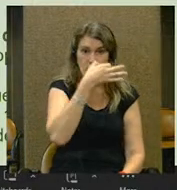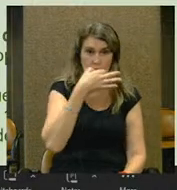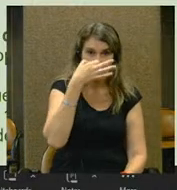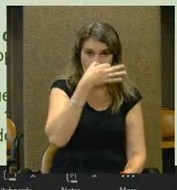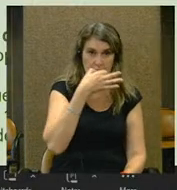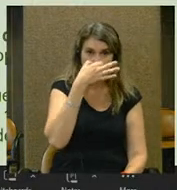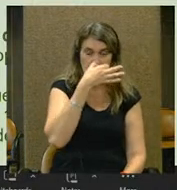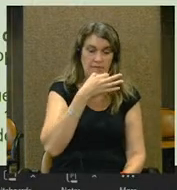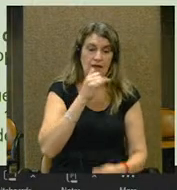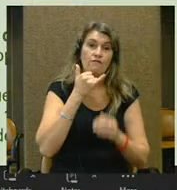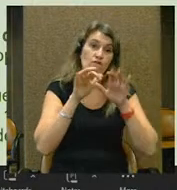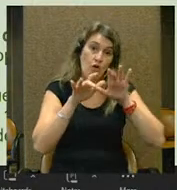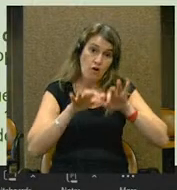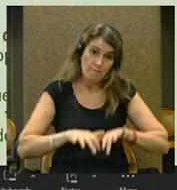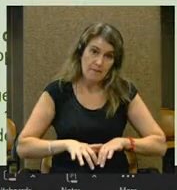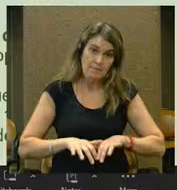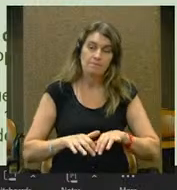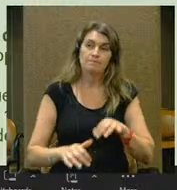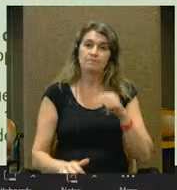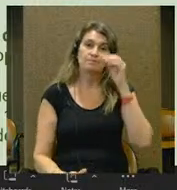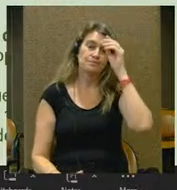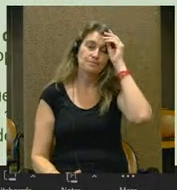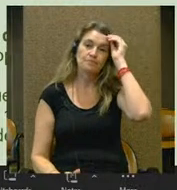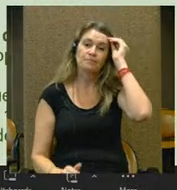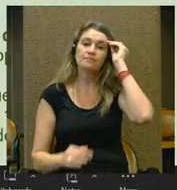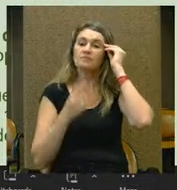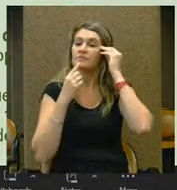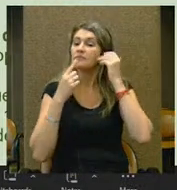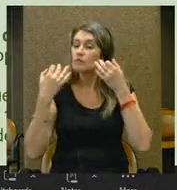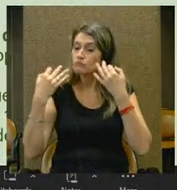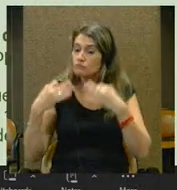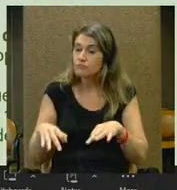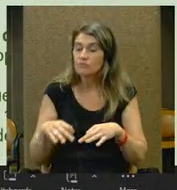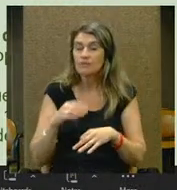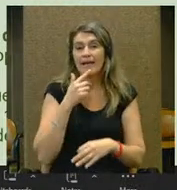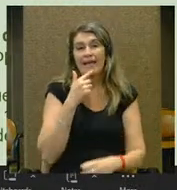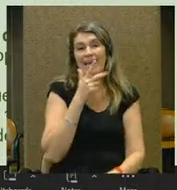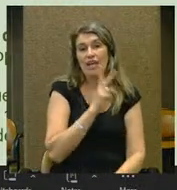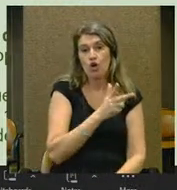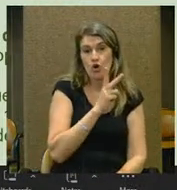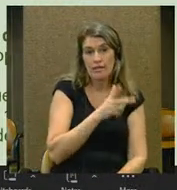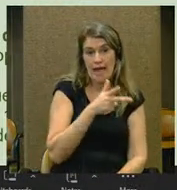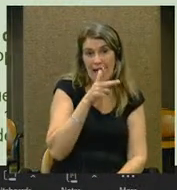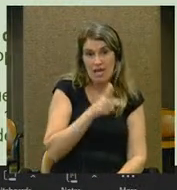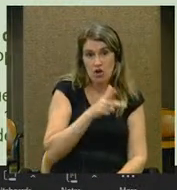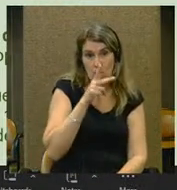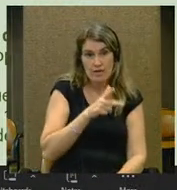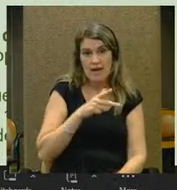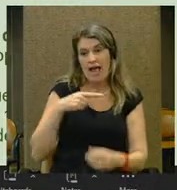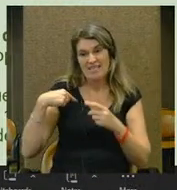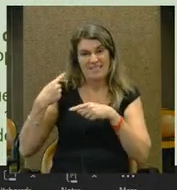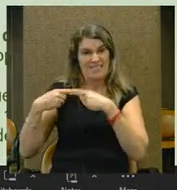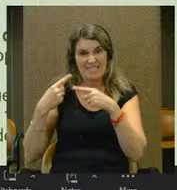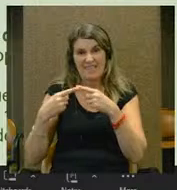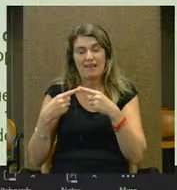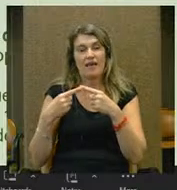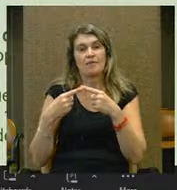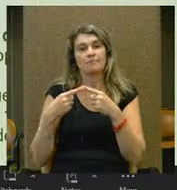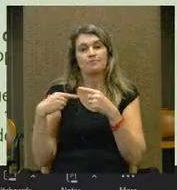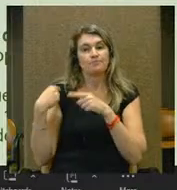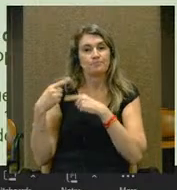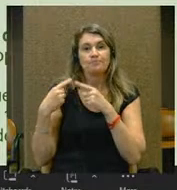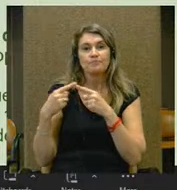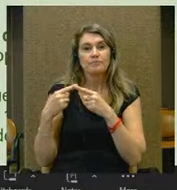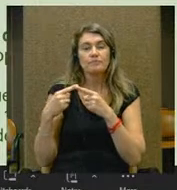Drug Addiction, it was confirmed that heroin is still the most common illegal opioid and that levels of use are stable. And there are